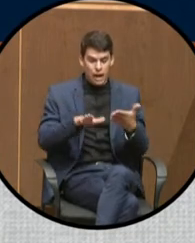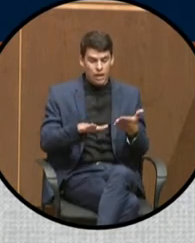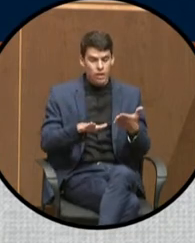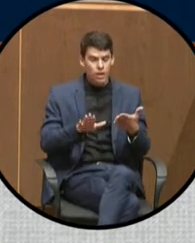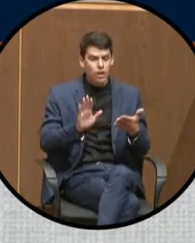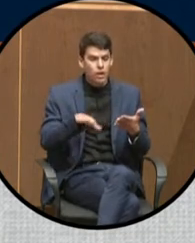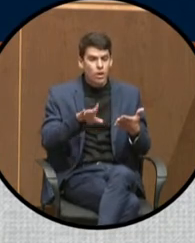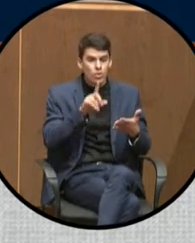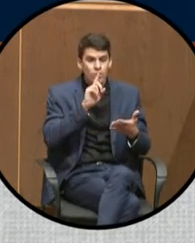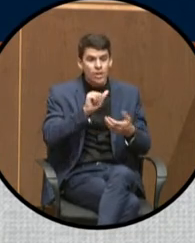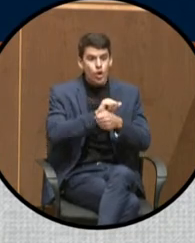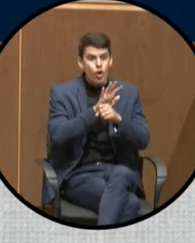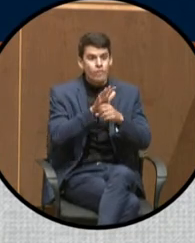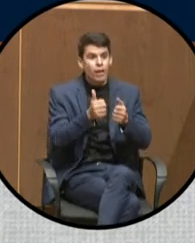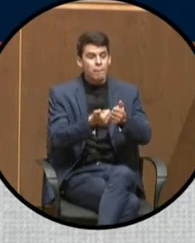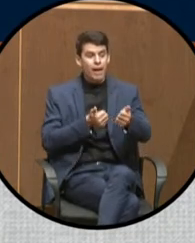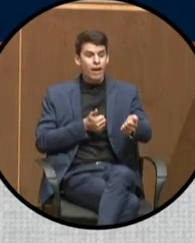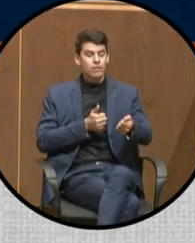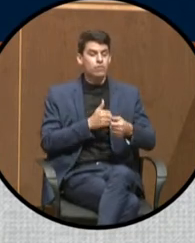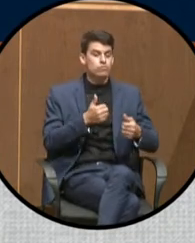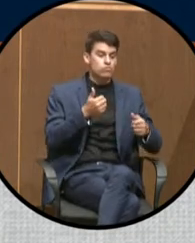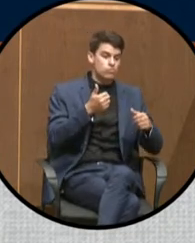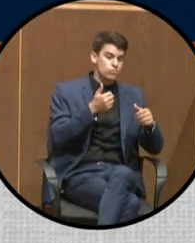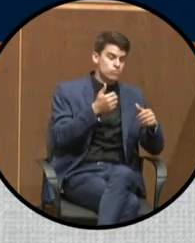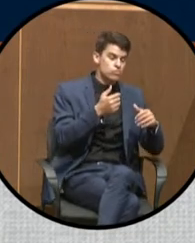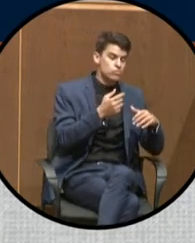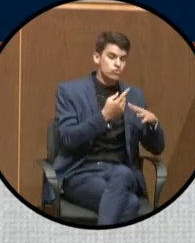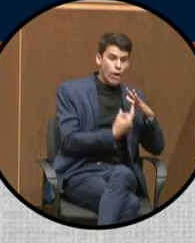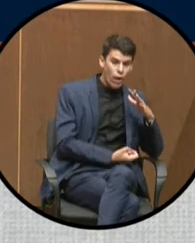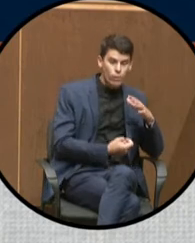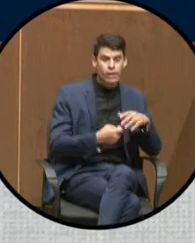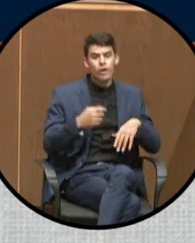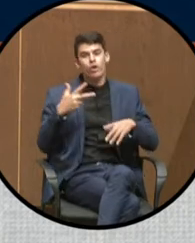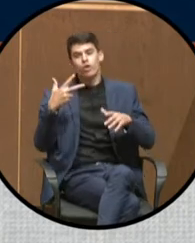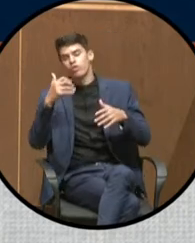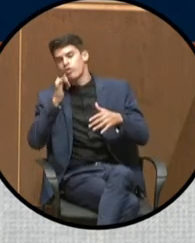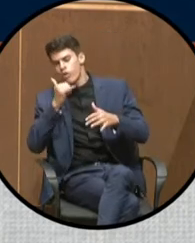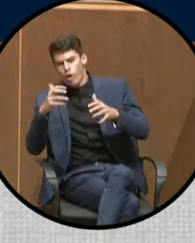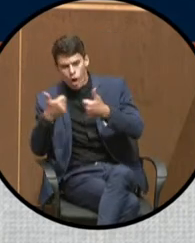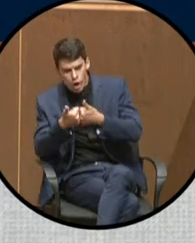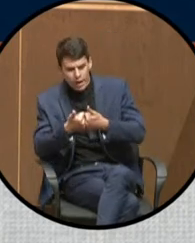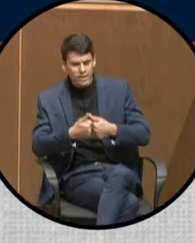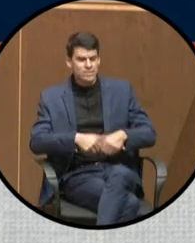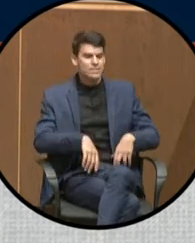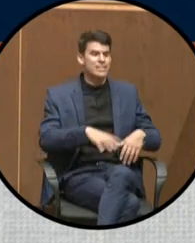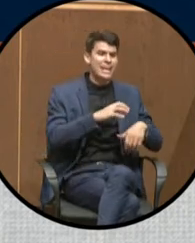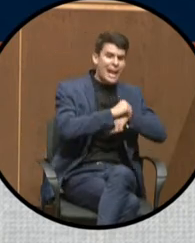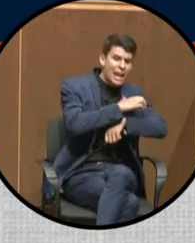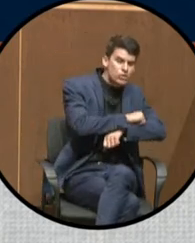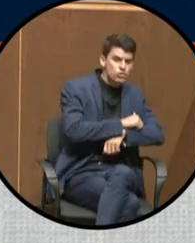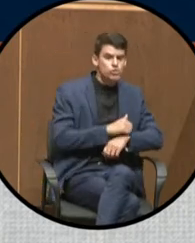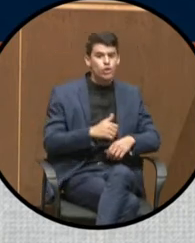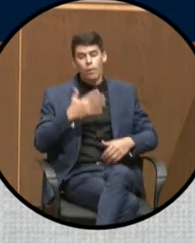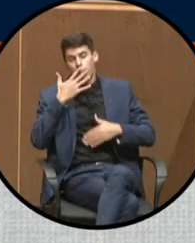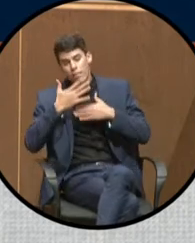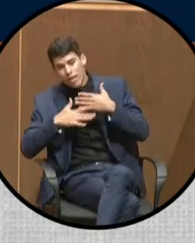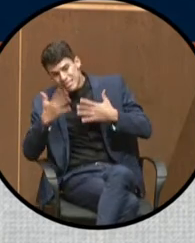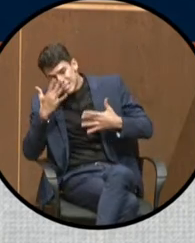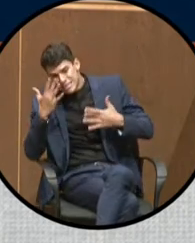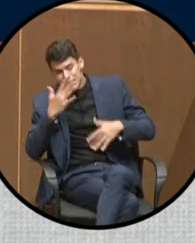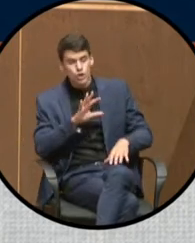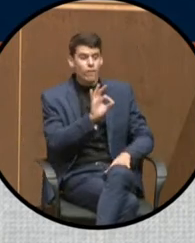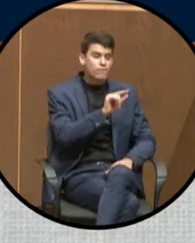in behind drowning, car accidents, homicide, cancer, cardiovascular disease, flu, and